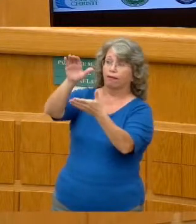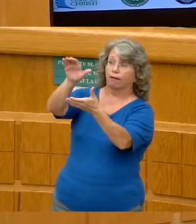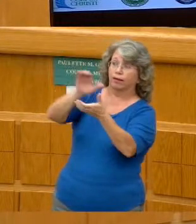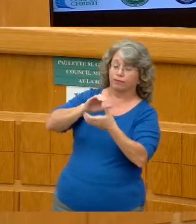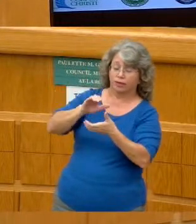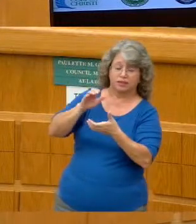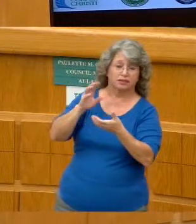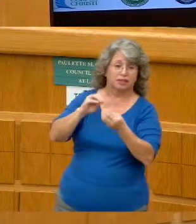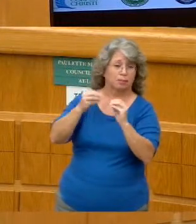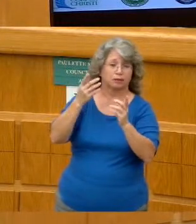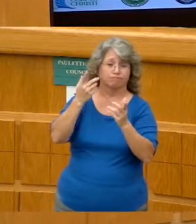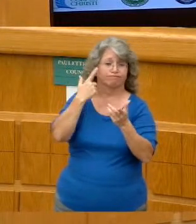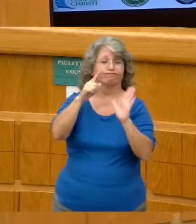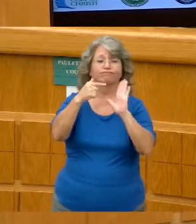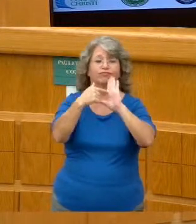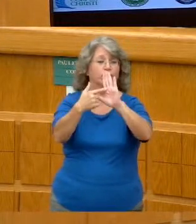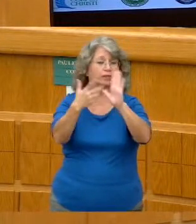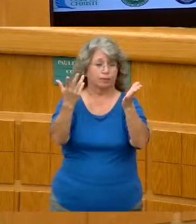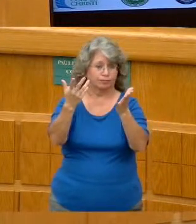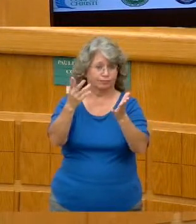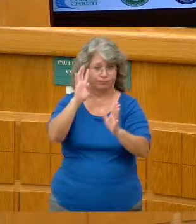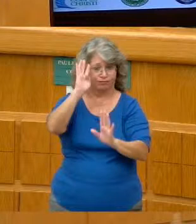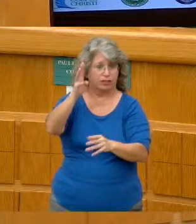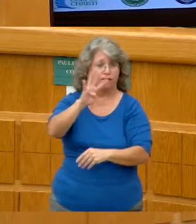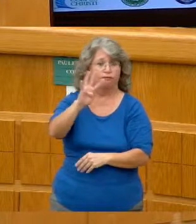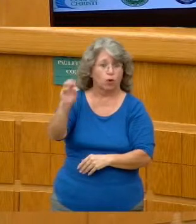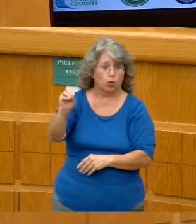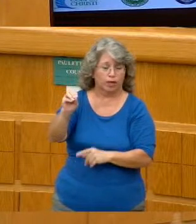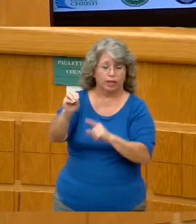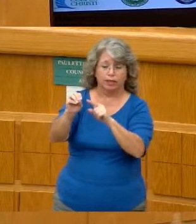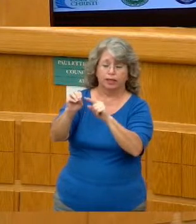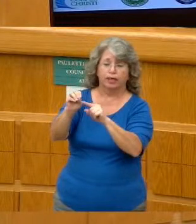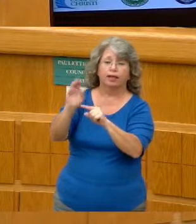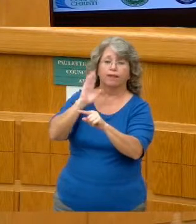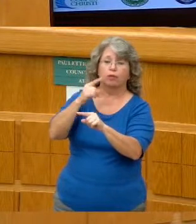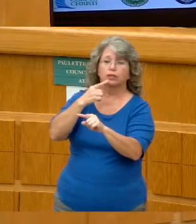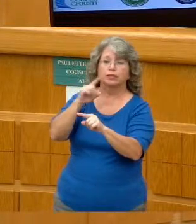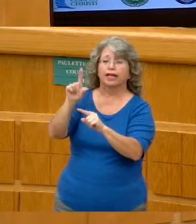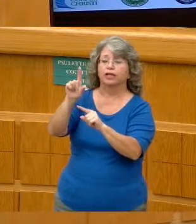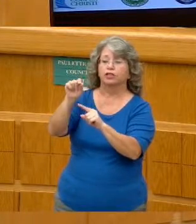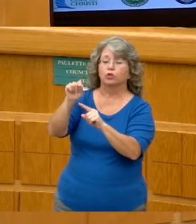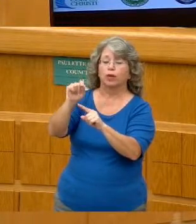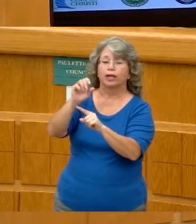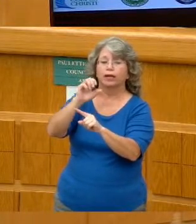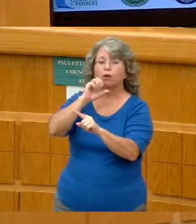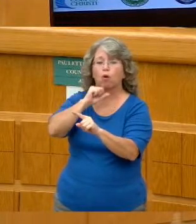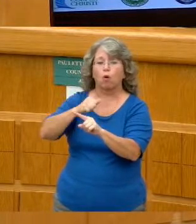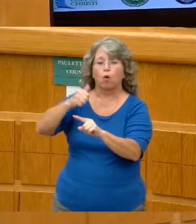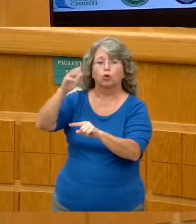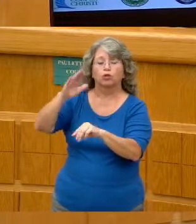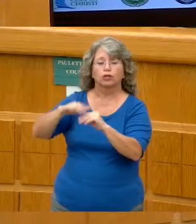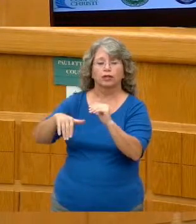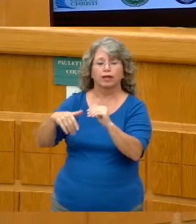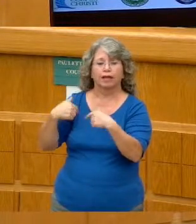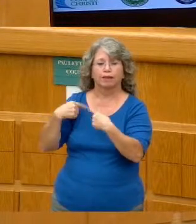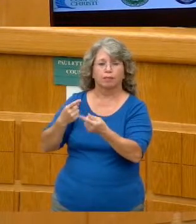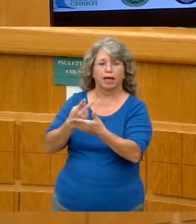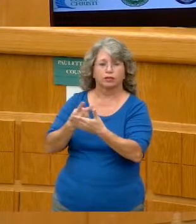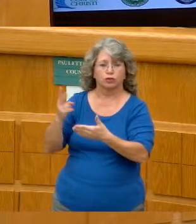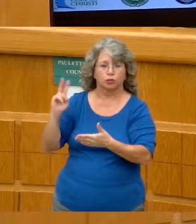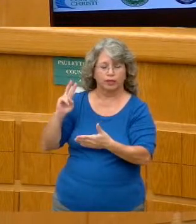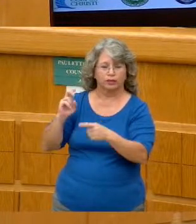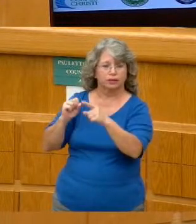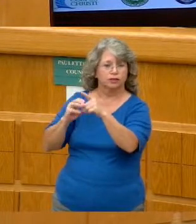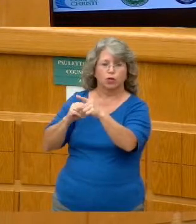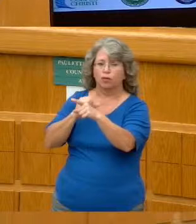of 40, but they will tell us 20 of them are old, so they're older than the 2 weeks, so they're not active cases